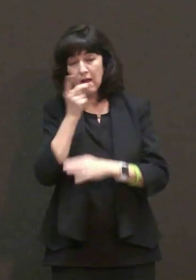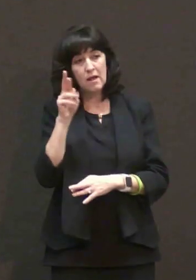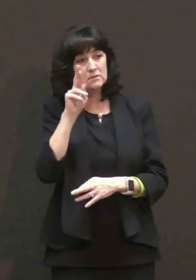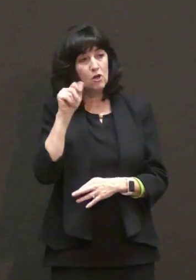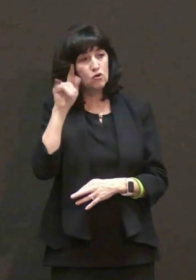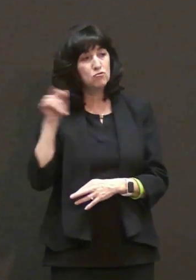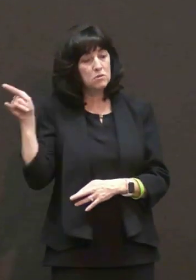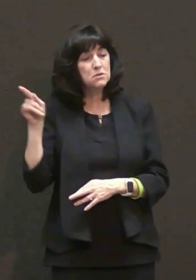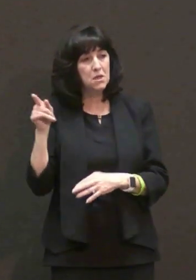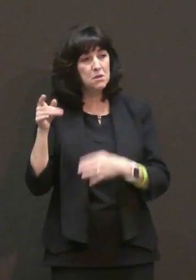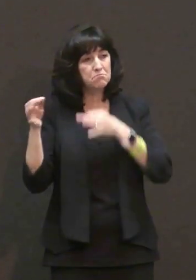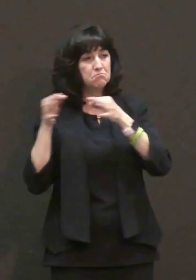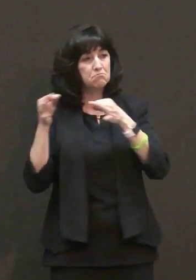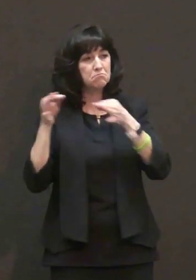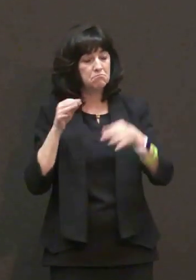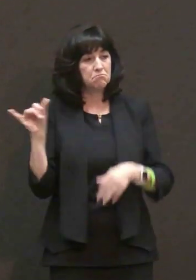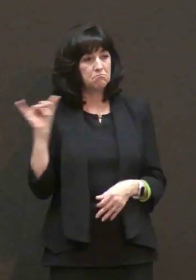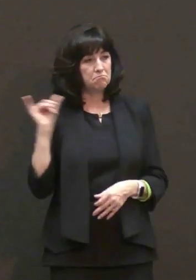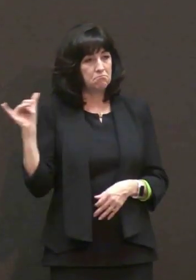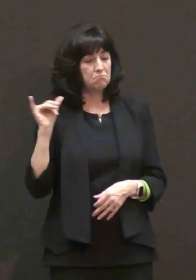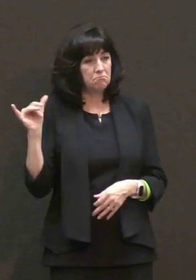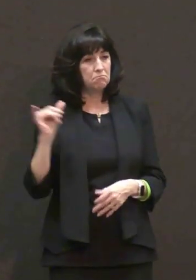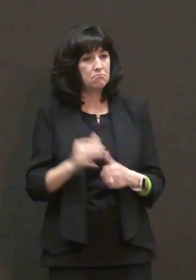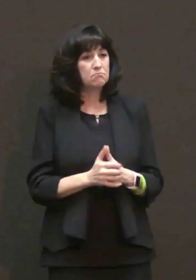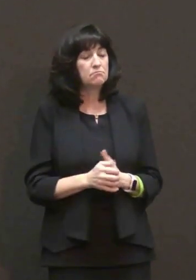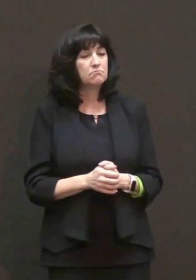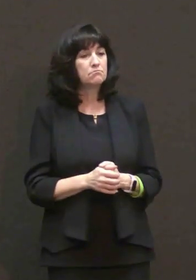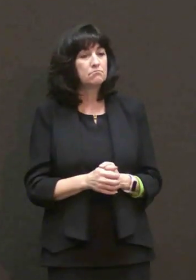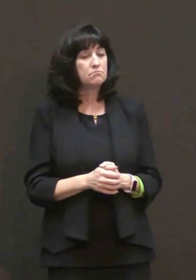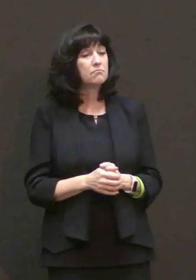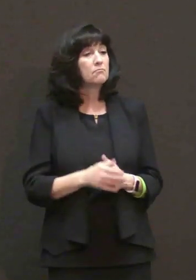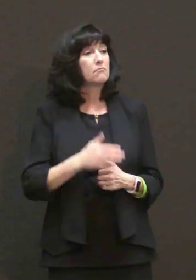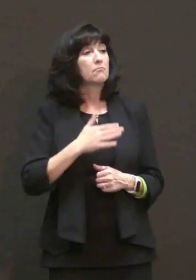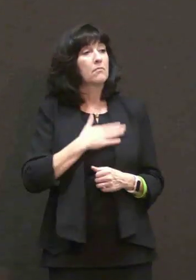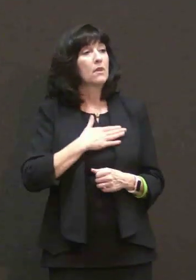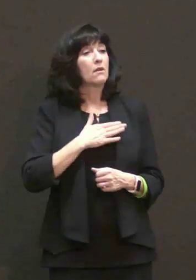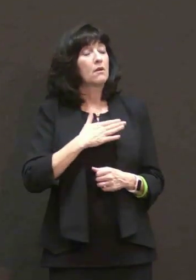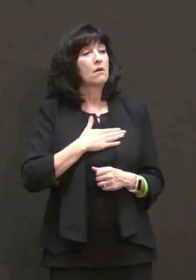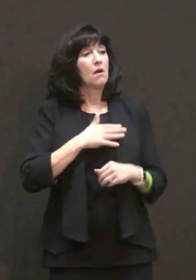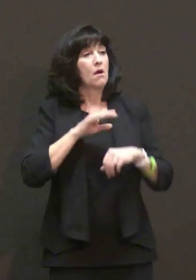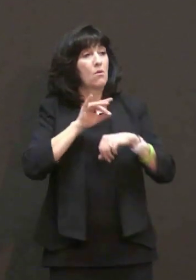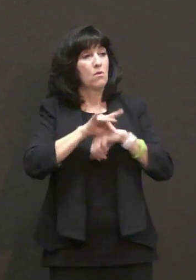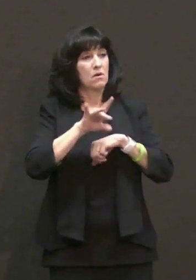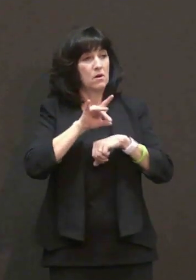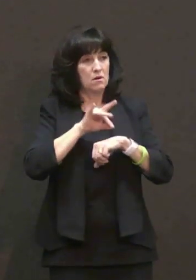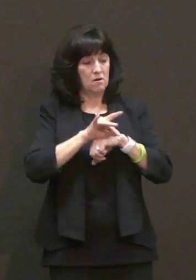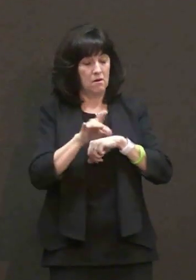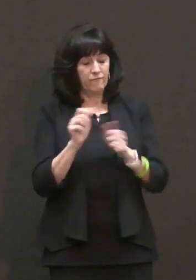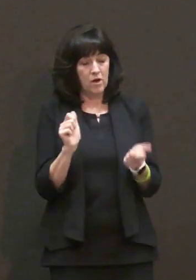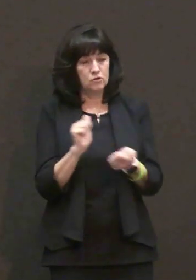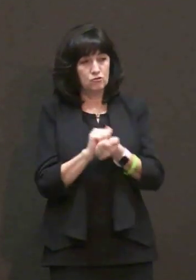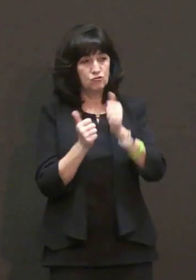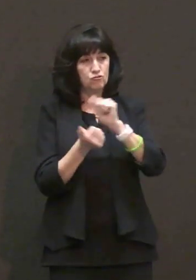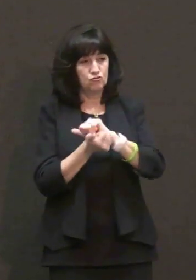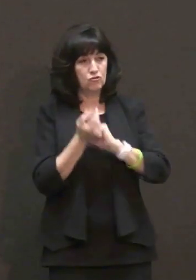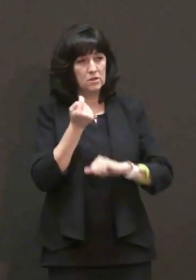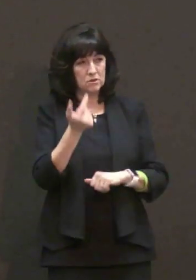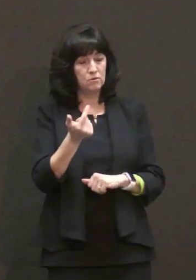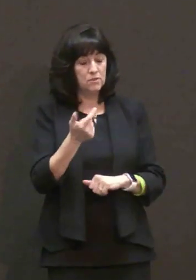comment, you know, we kind of changed our advice on it as well when we're developing a